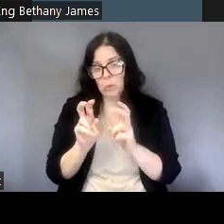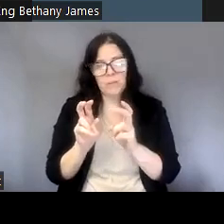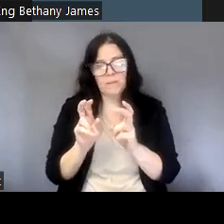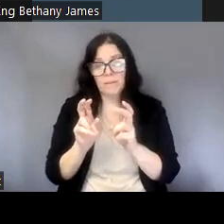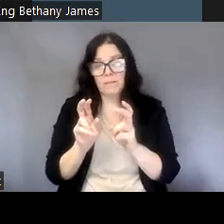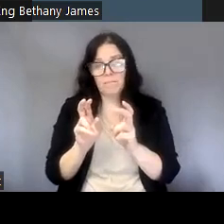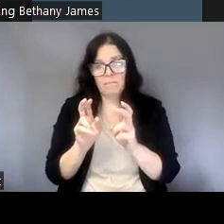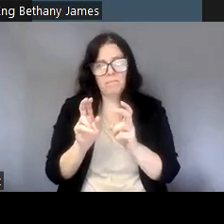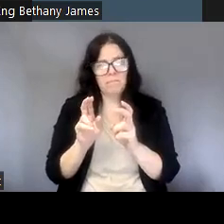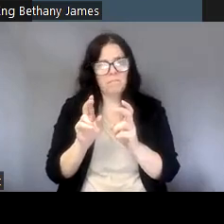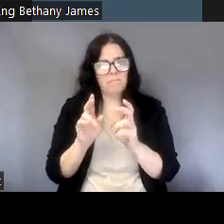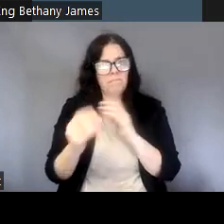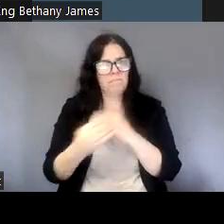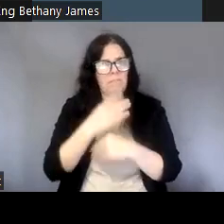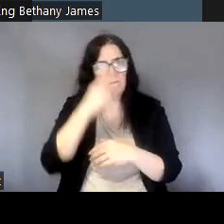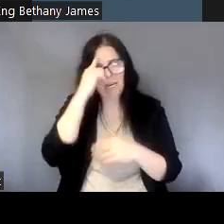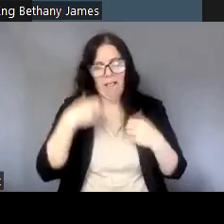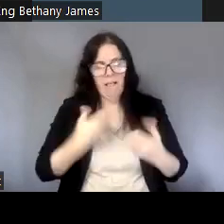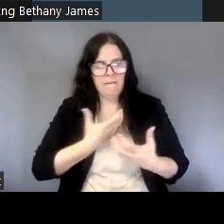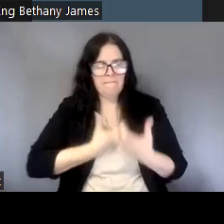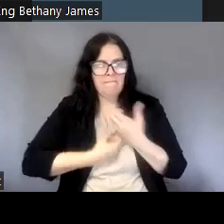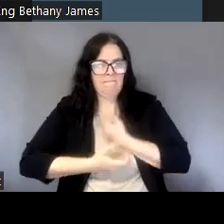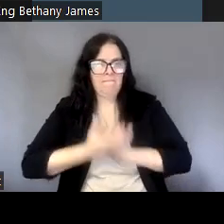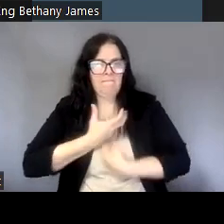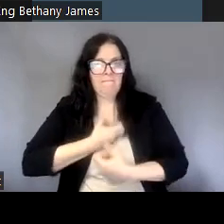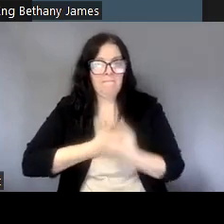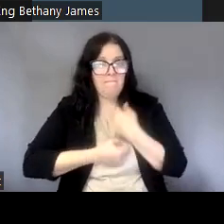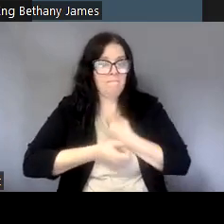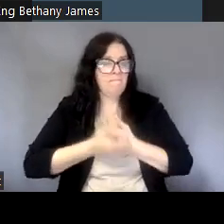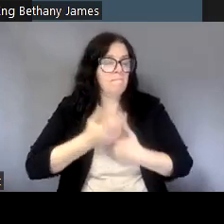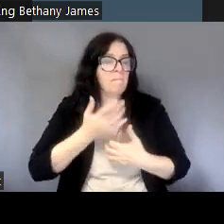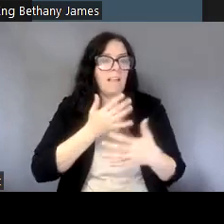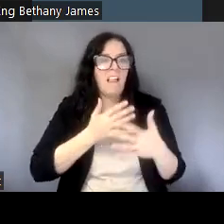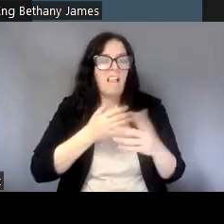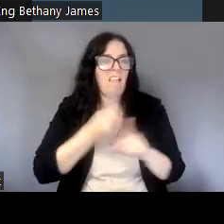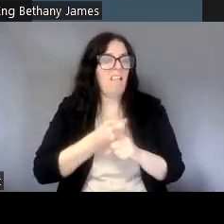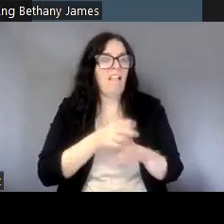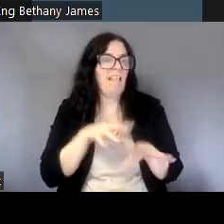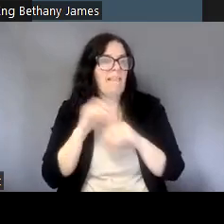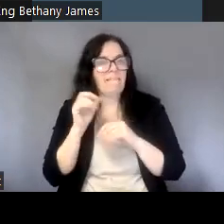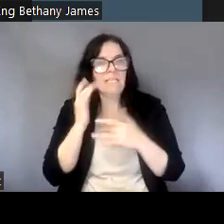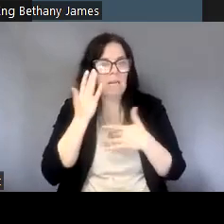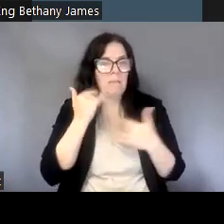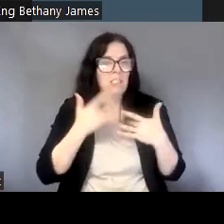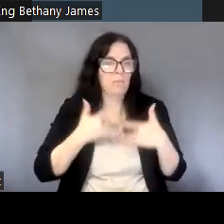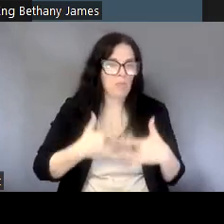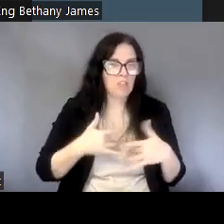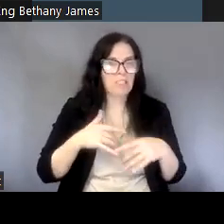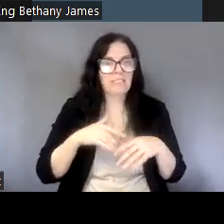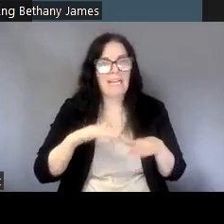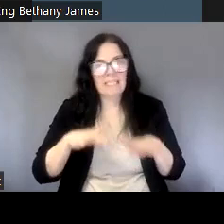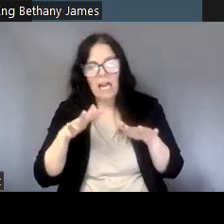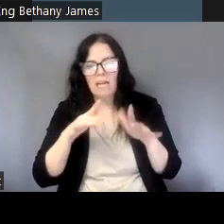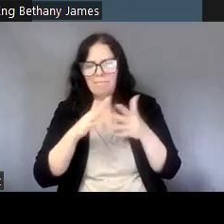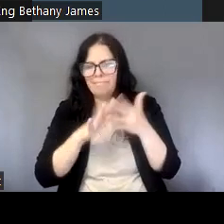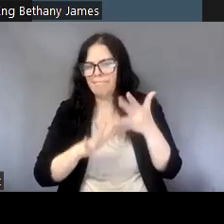perspective. They don't talk about it, and they end up going off work or on sick leave because of depression, anxiety, so forth and so on. So